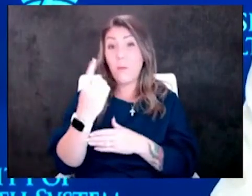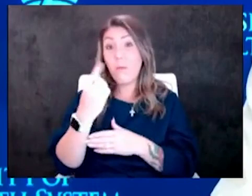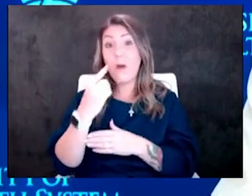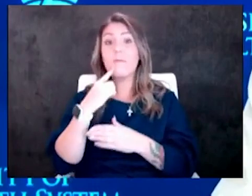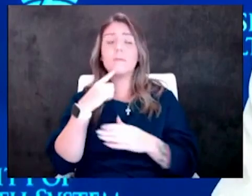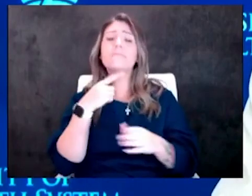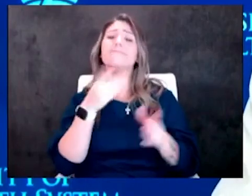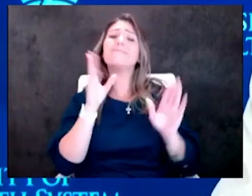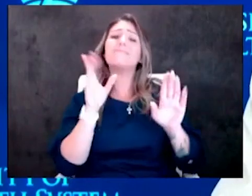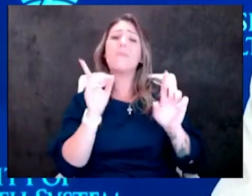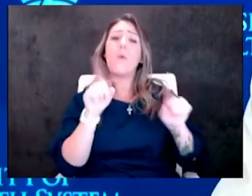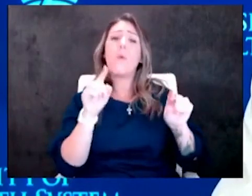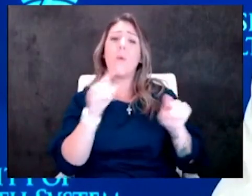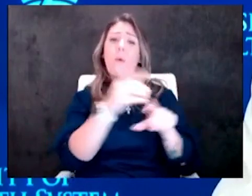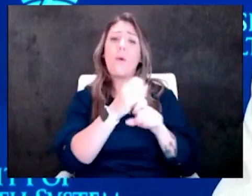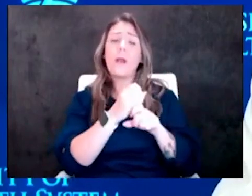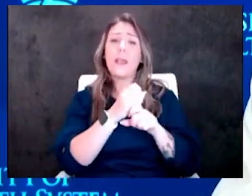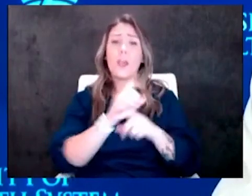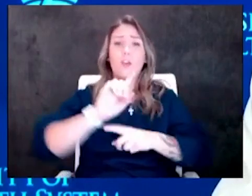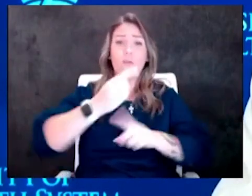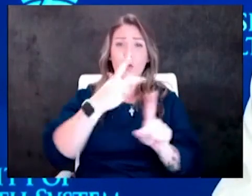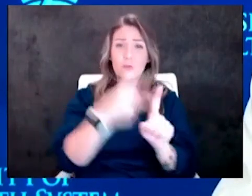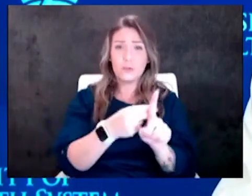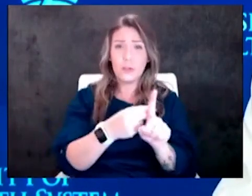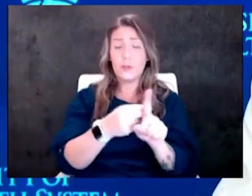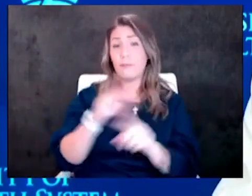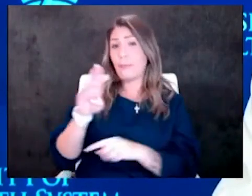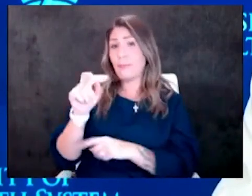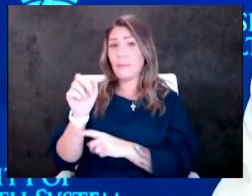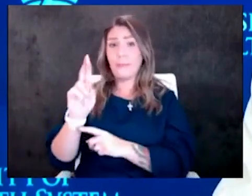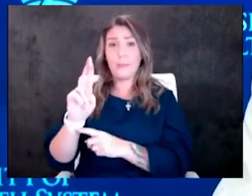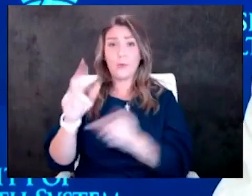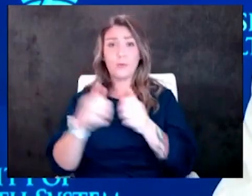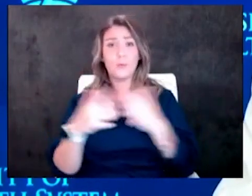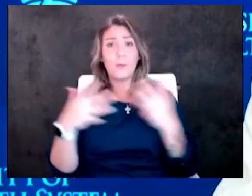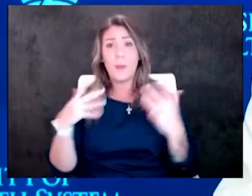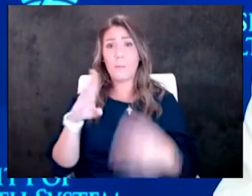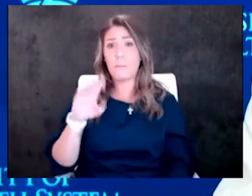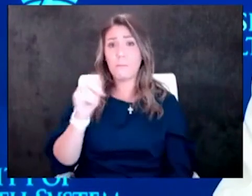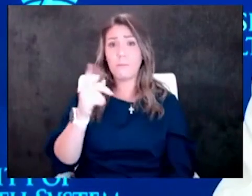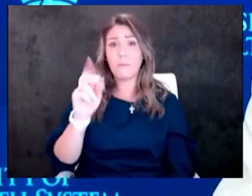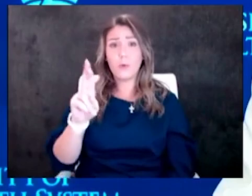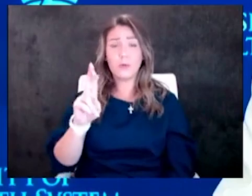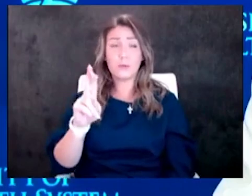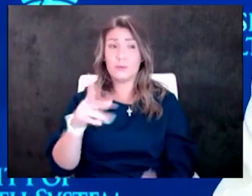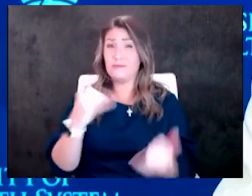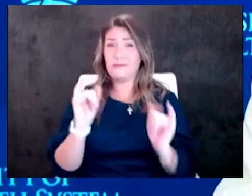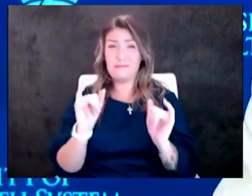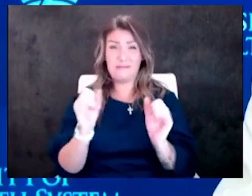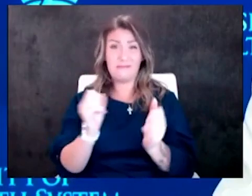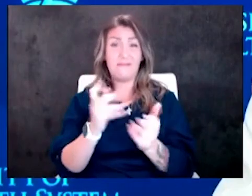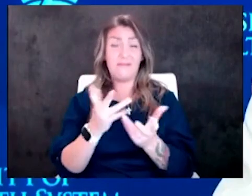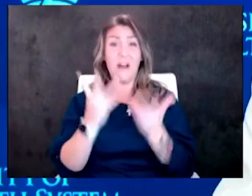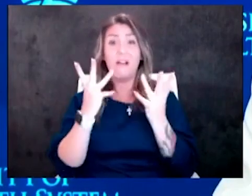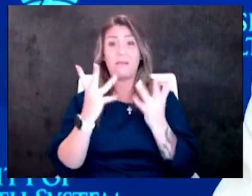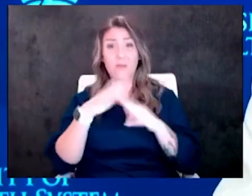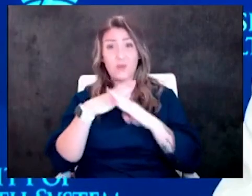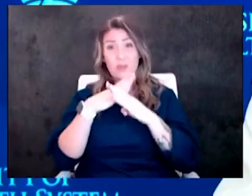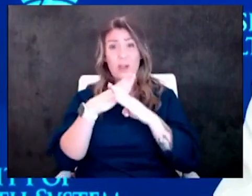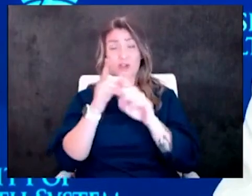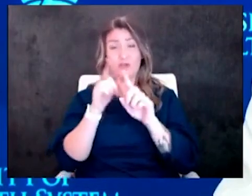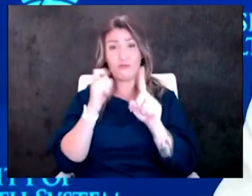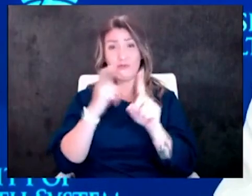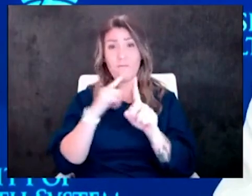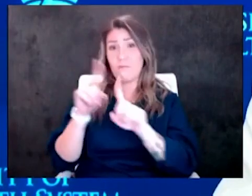getting vaccination. Boosters, even without boosters, you still have a fair amount of protection against severe hospitalization and death. Not as much against